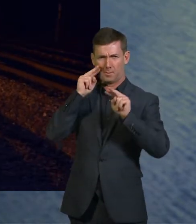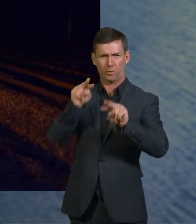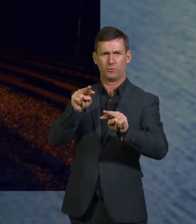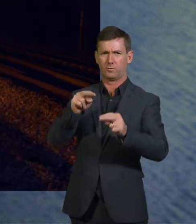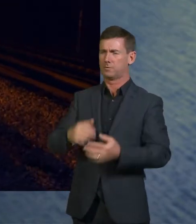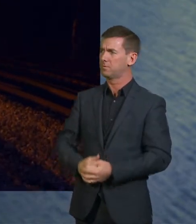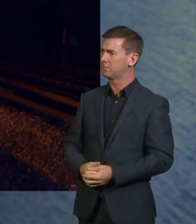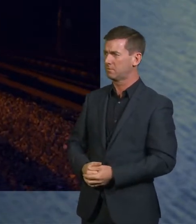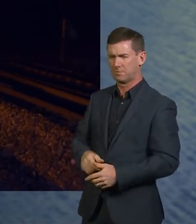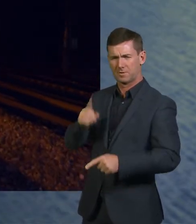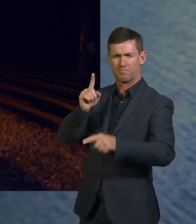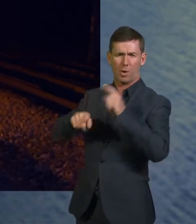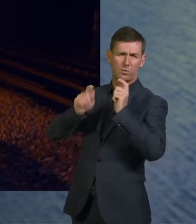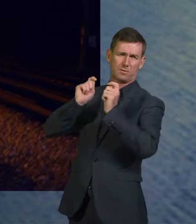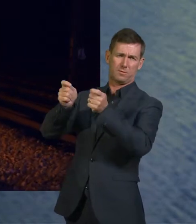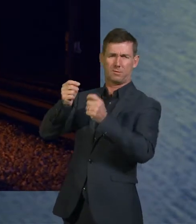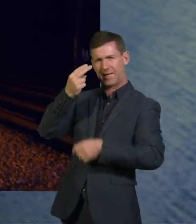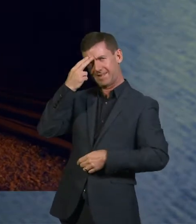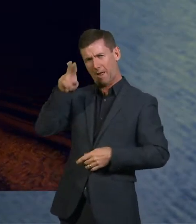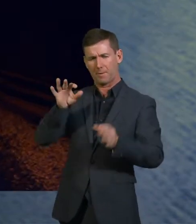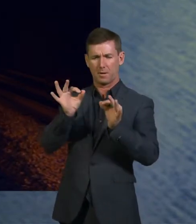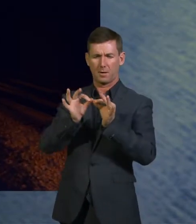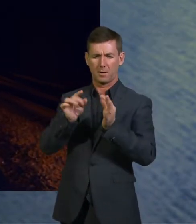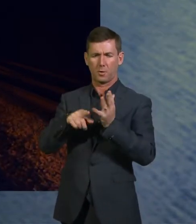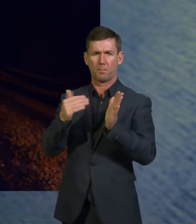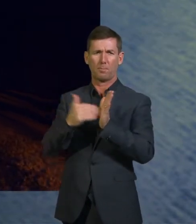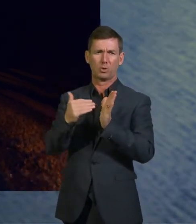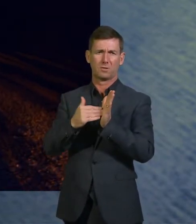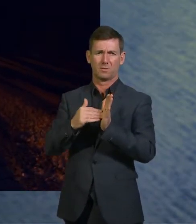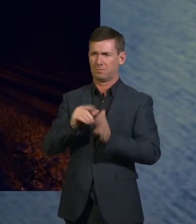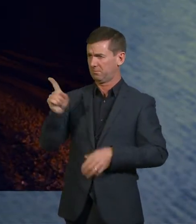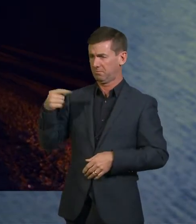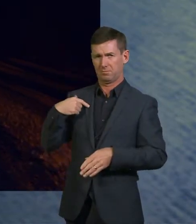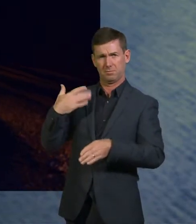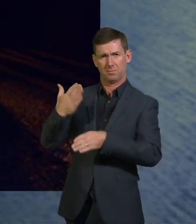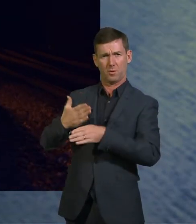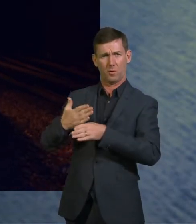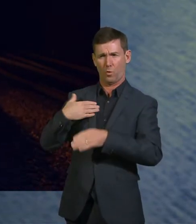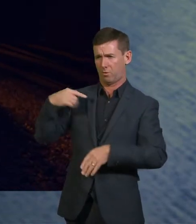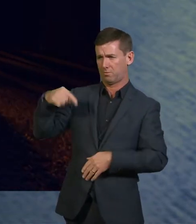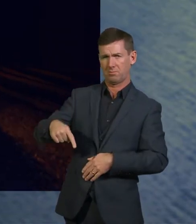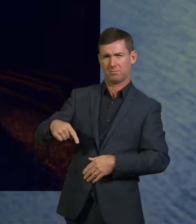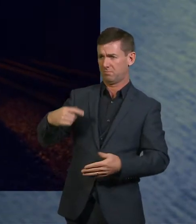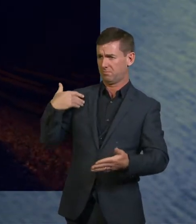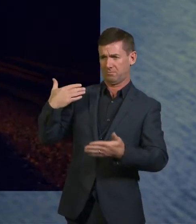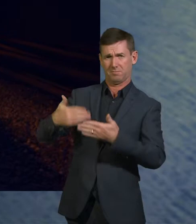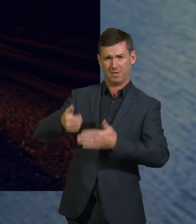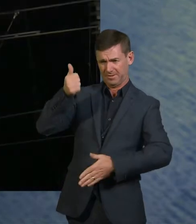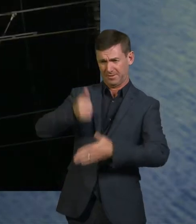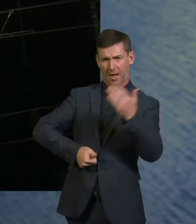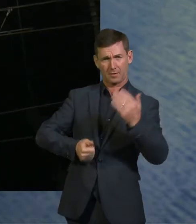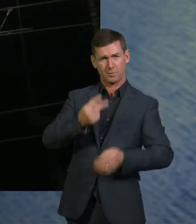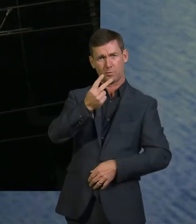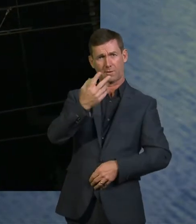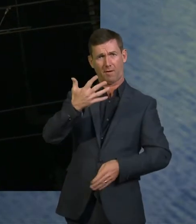Most people call him Buzz. Hey. Yeah. And he's been working on the electrified cables here since day one.